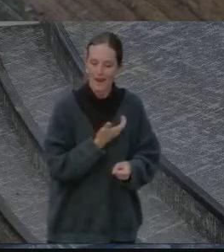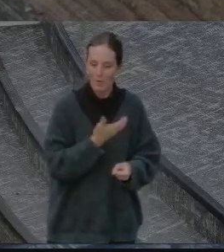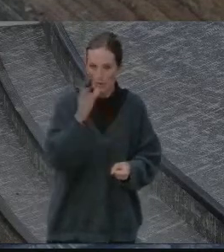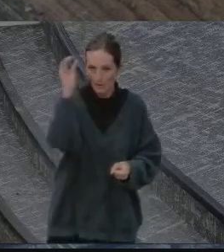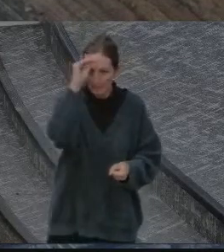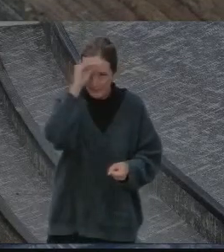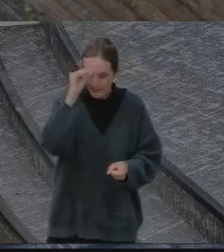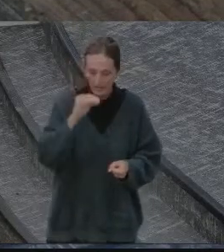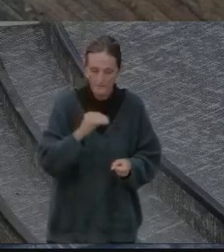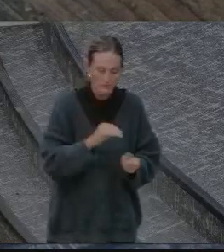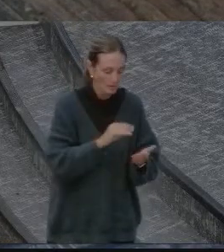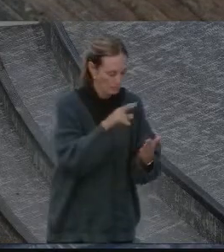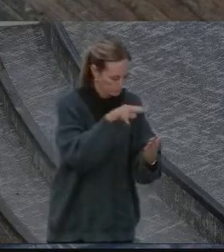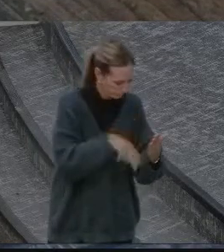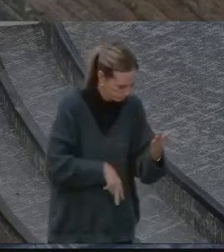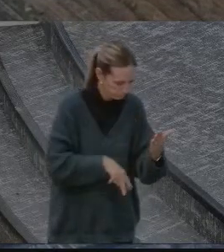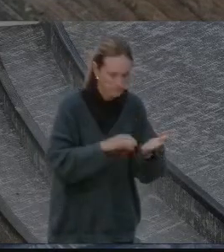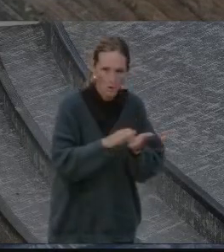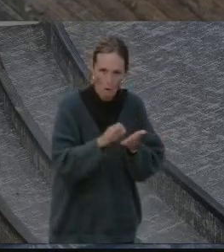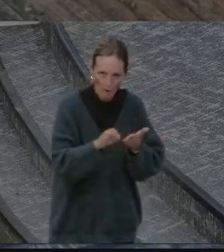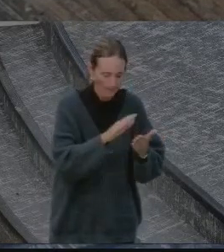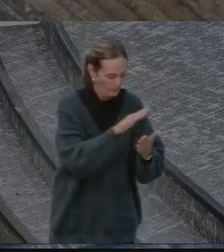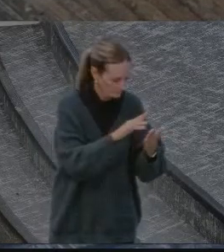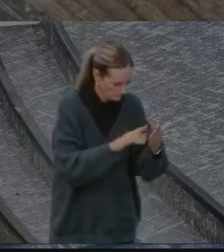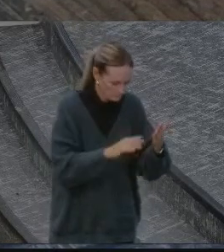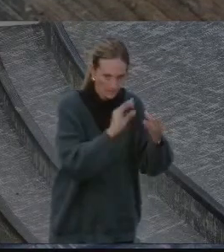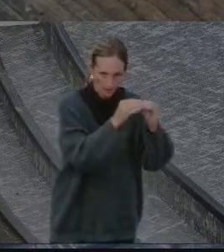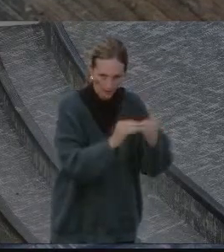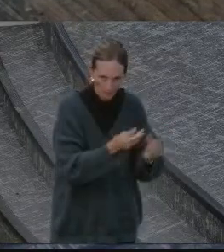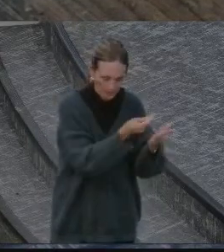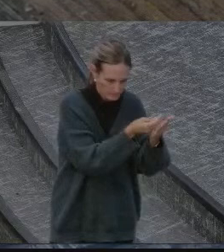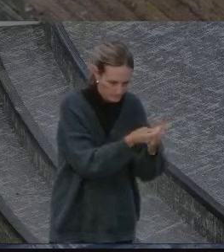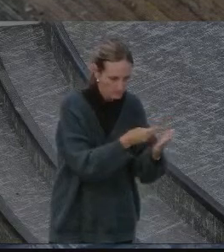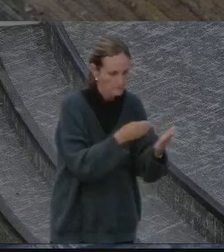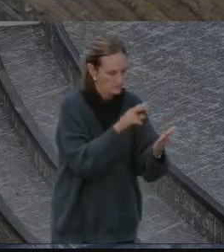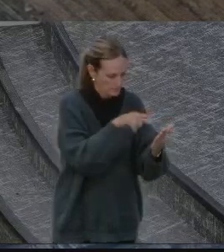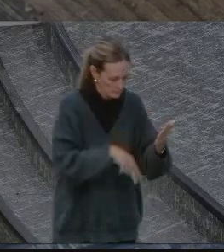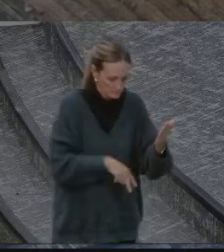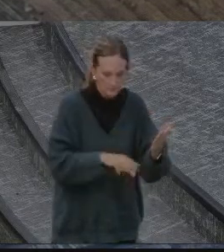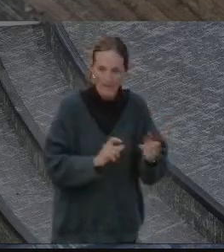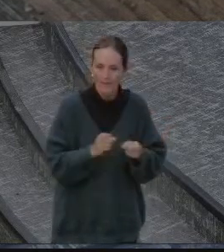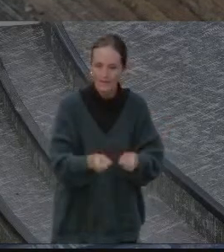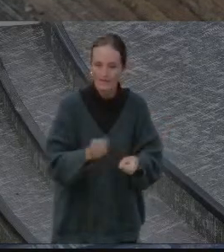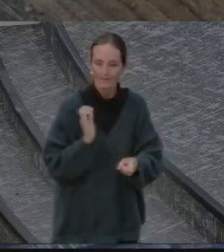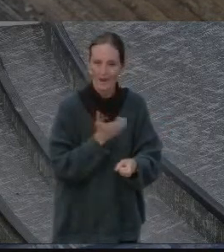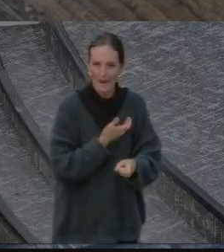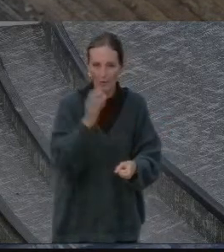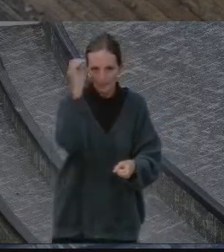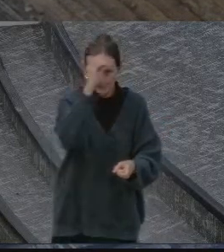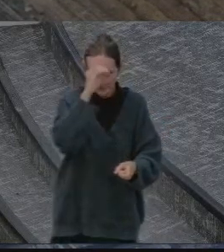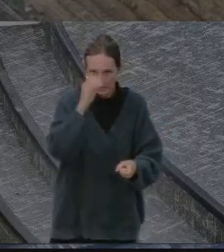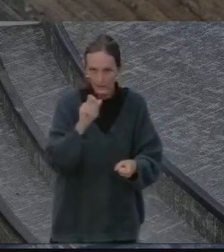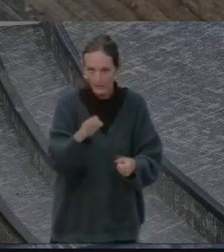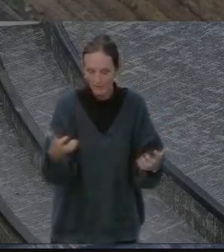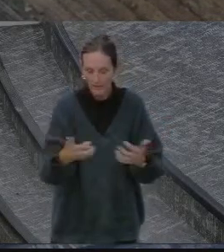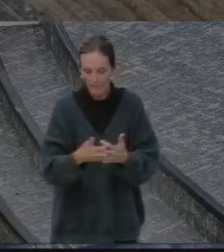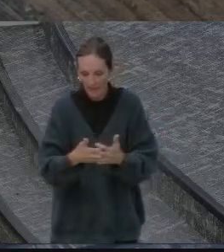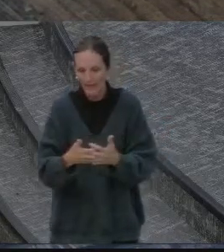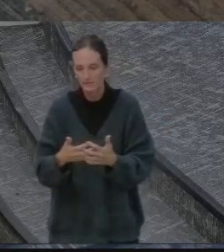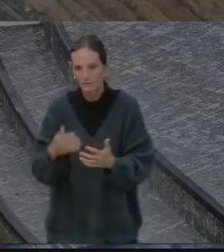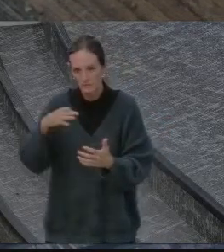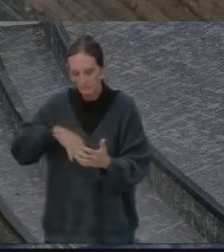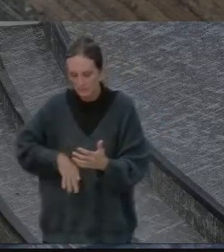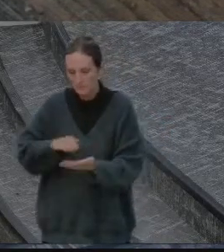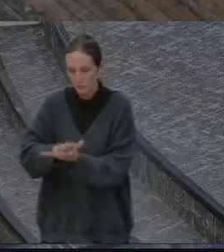they fairly present the operations of the school district. And we're also responsible for expressing an